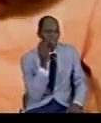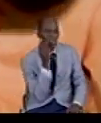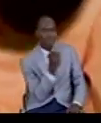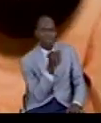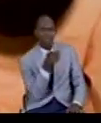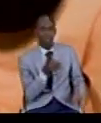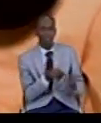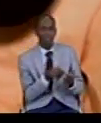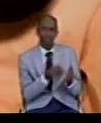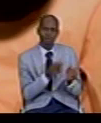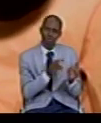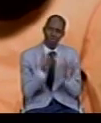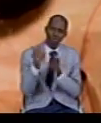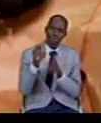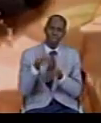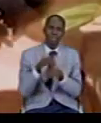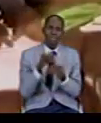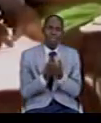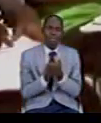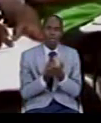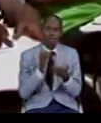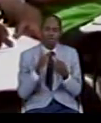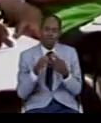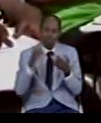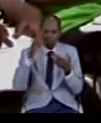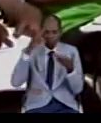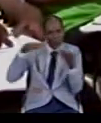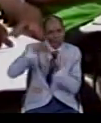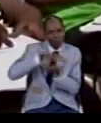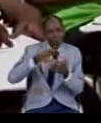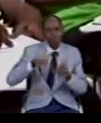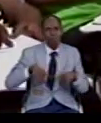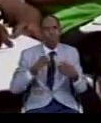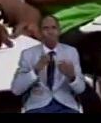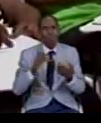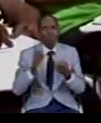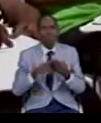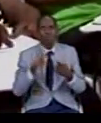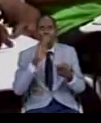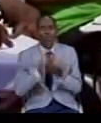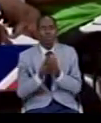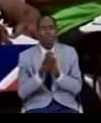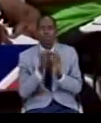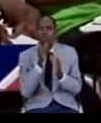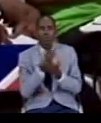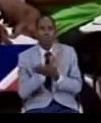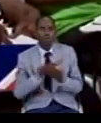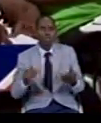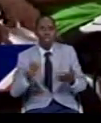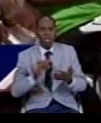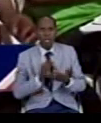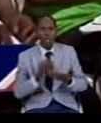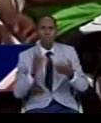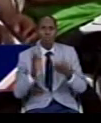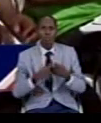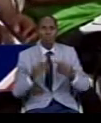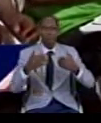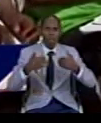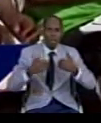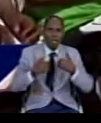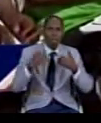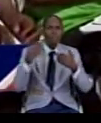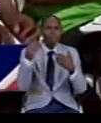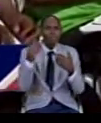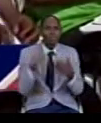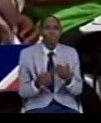you to kind of disorganize your life. I want you to become unrighteous. I want you to become unholy. I want you to have the pleasures of